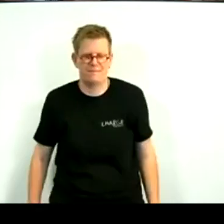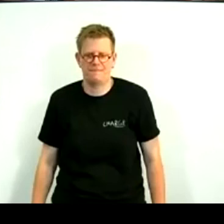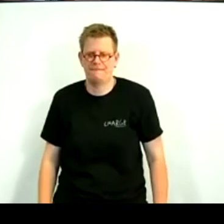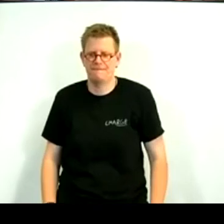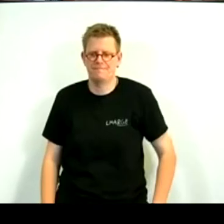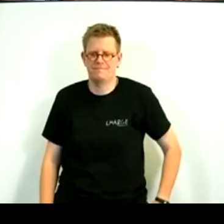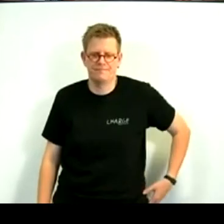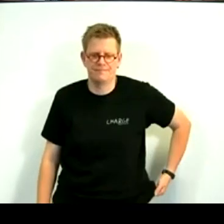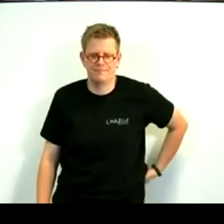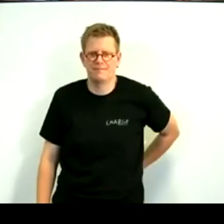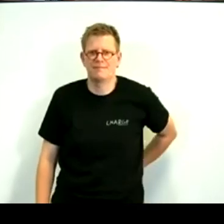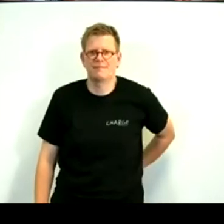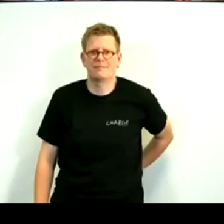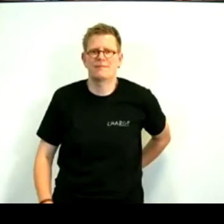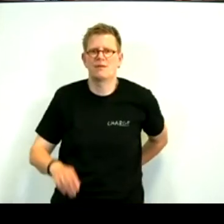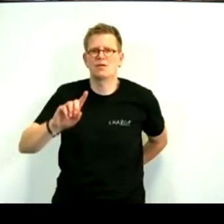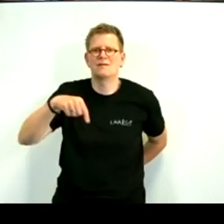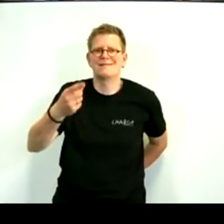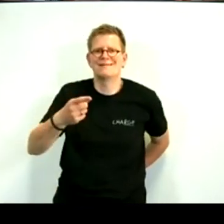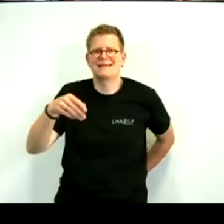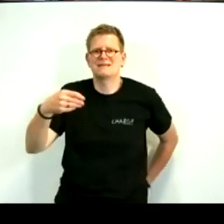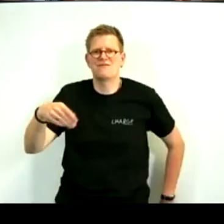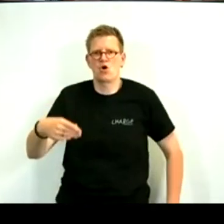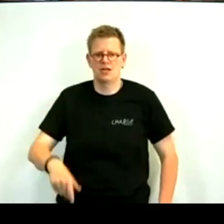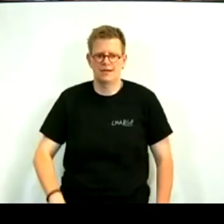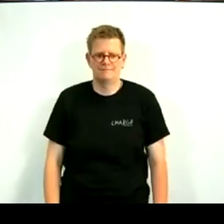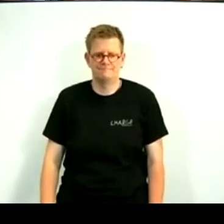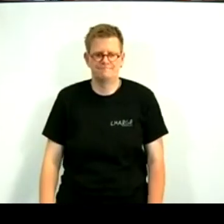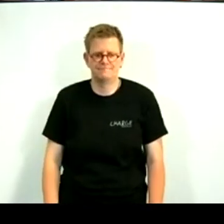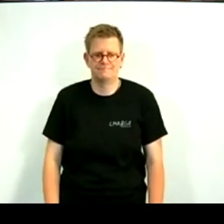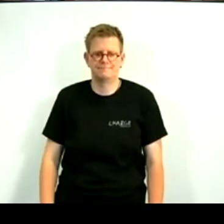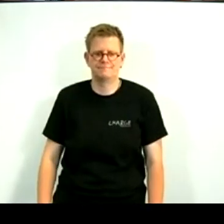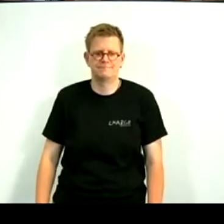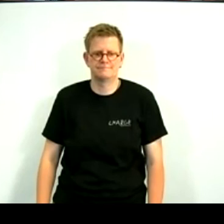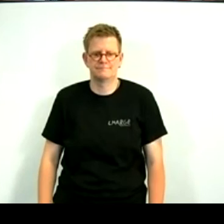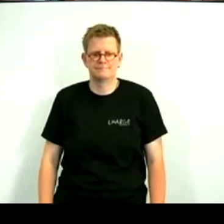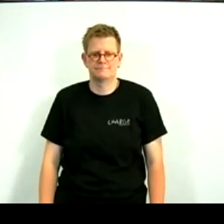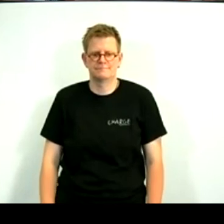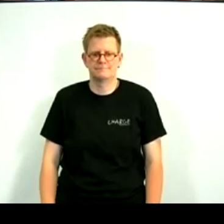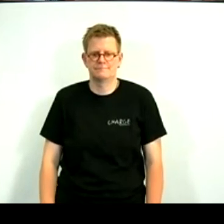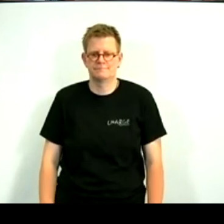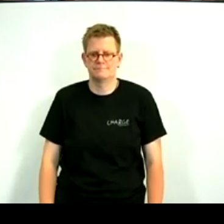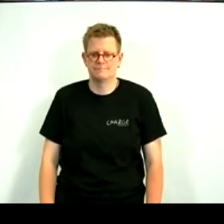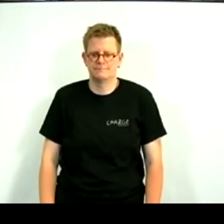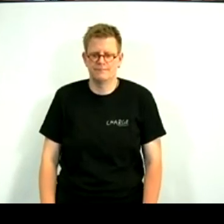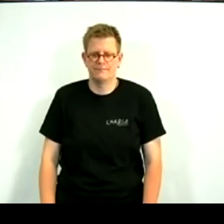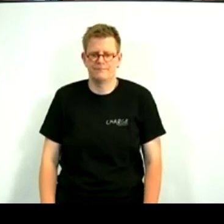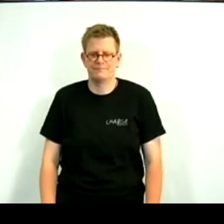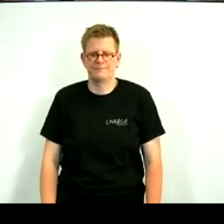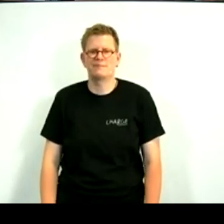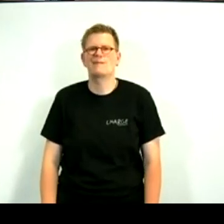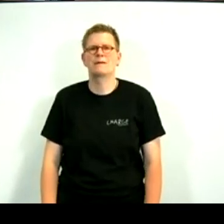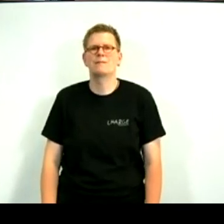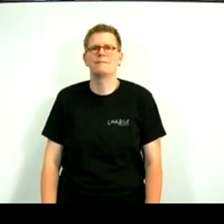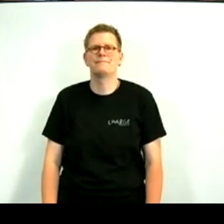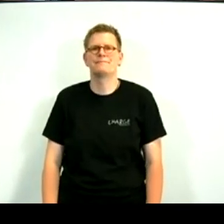what these children are doing is they're fixing the body to fix the